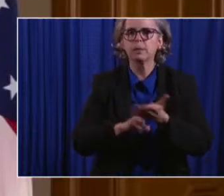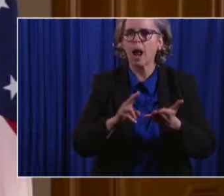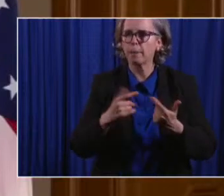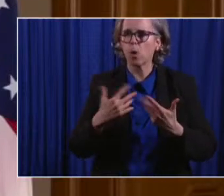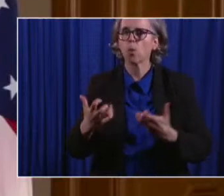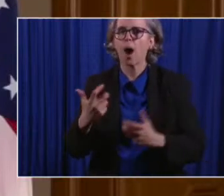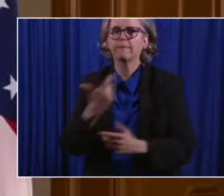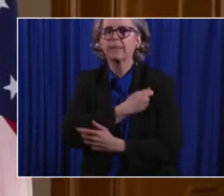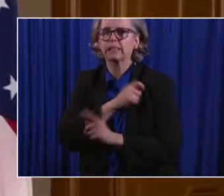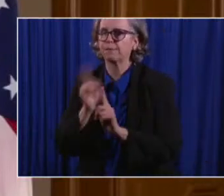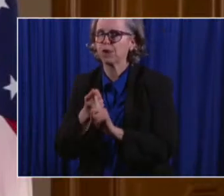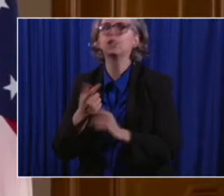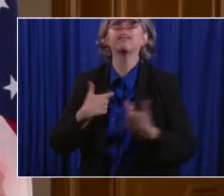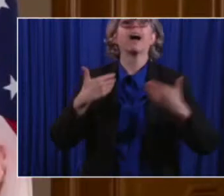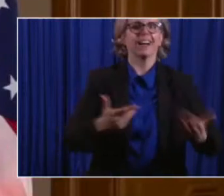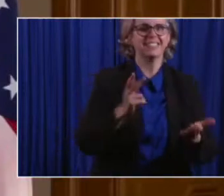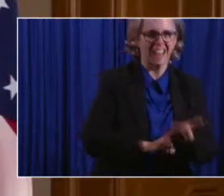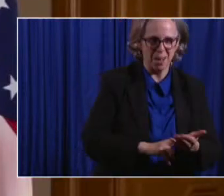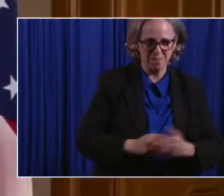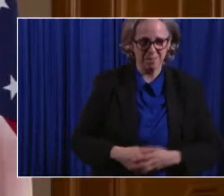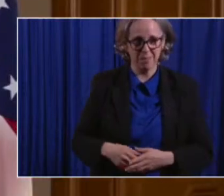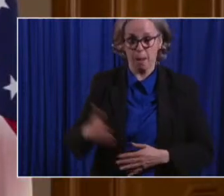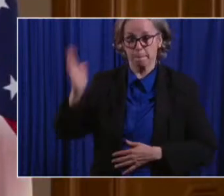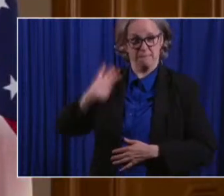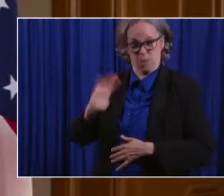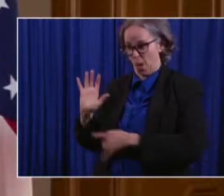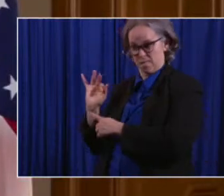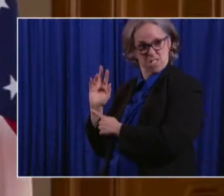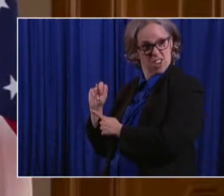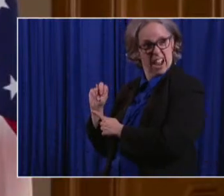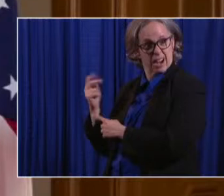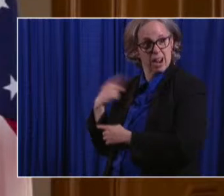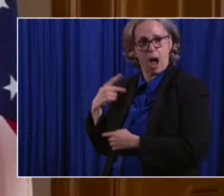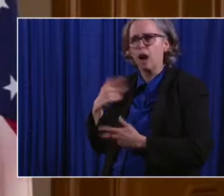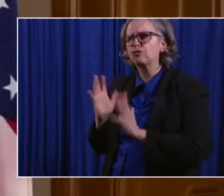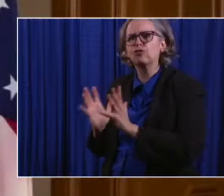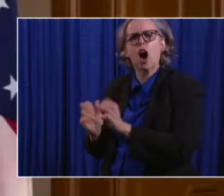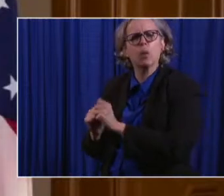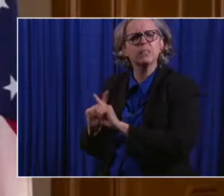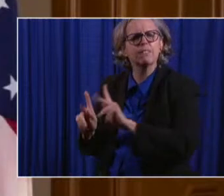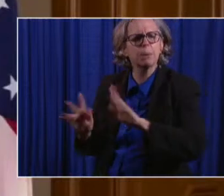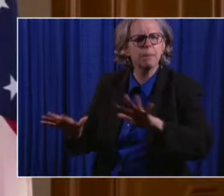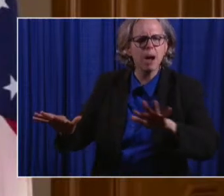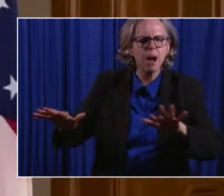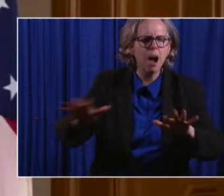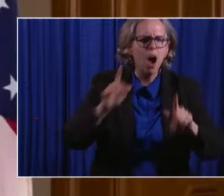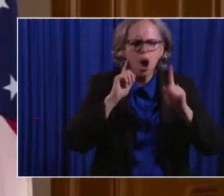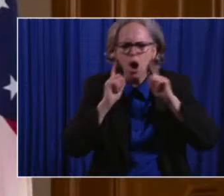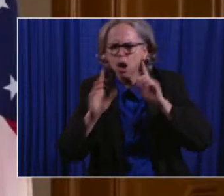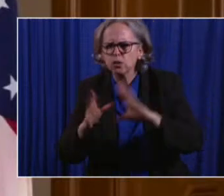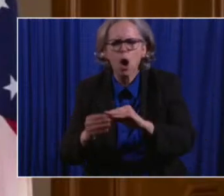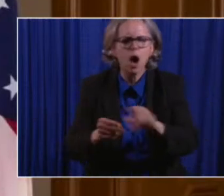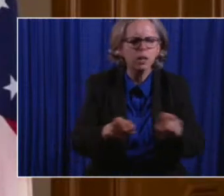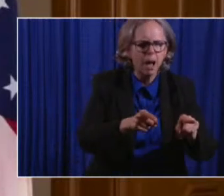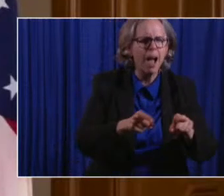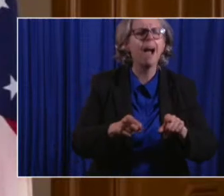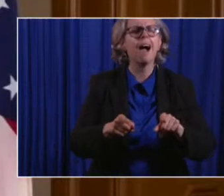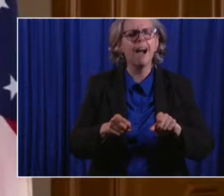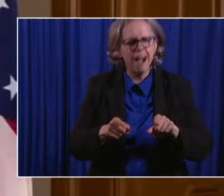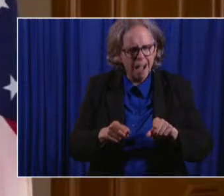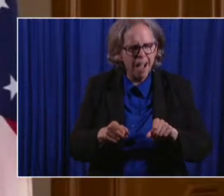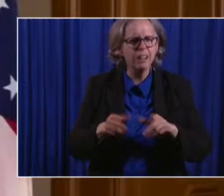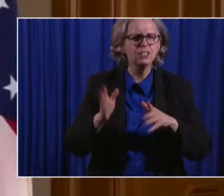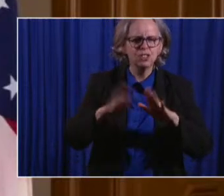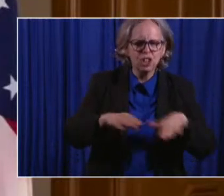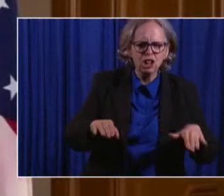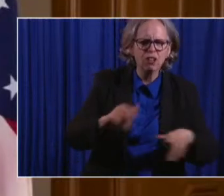around and listened to people, and we continue to do it this weekend. I was in Children's Hospital, in Dayton's Children's Hospital in Cincinnati,